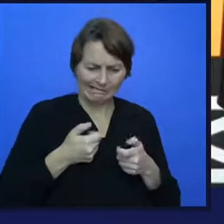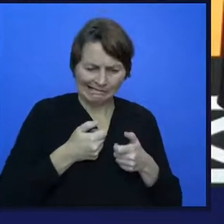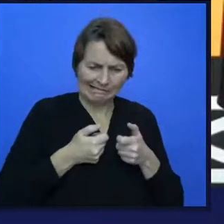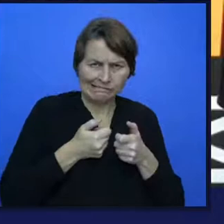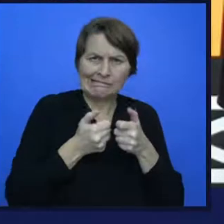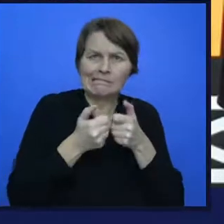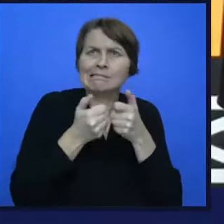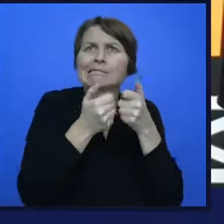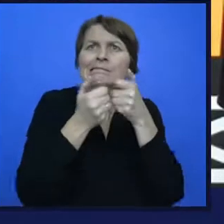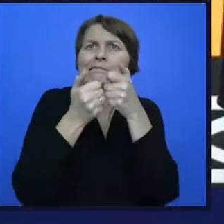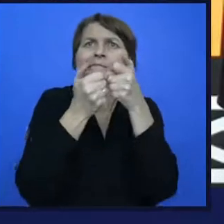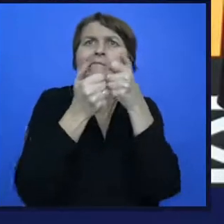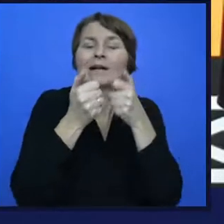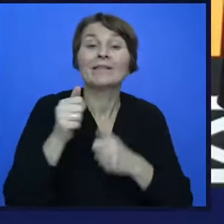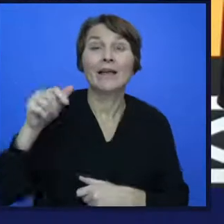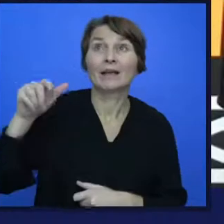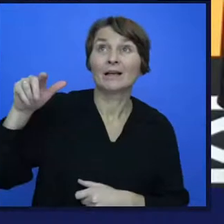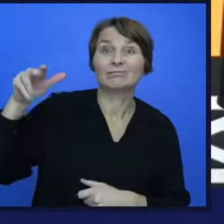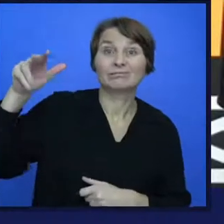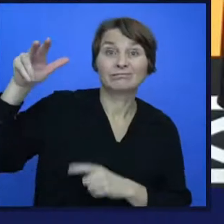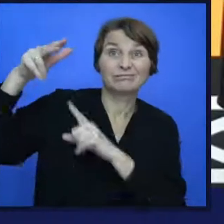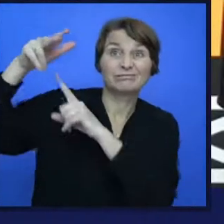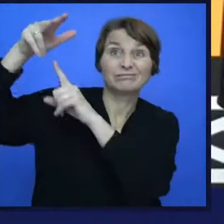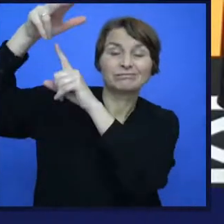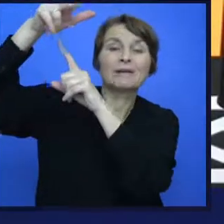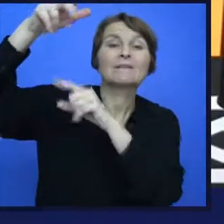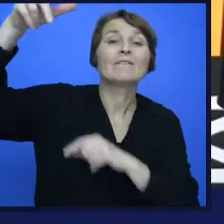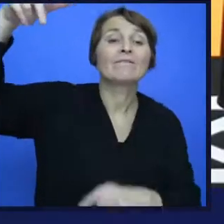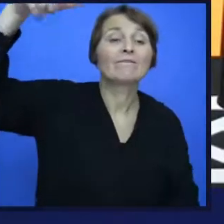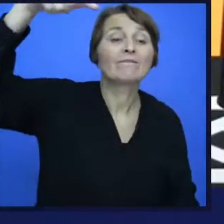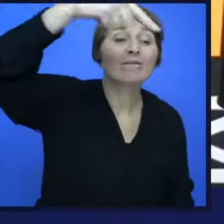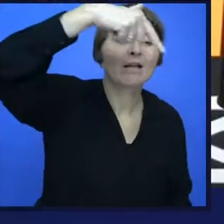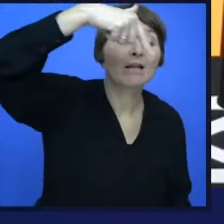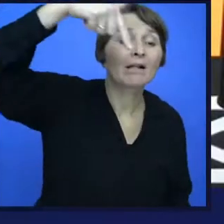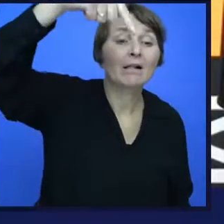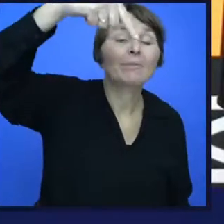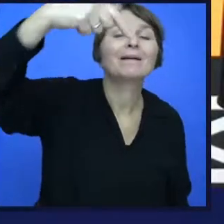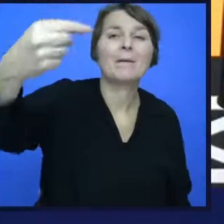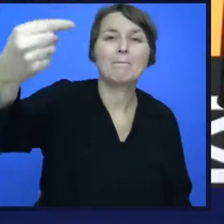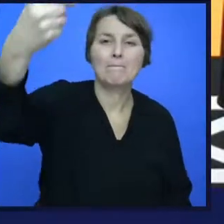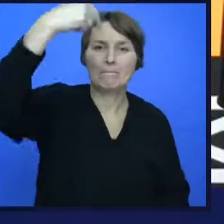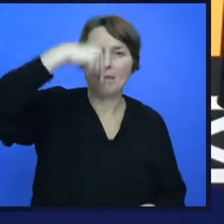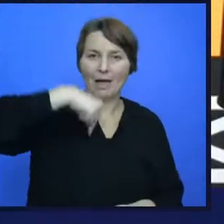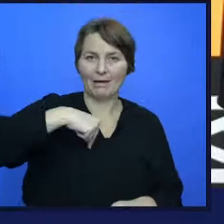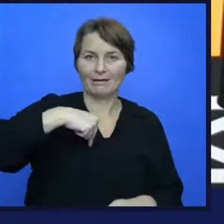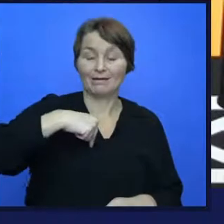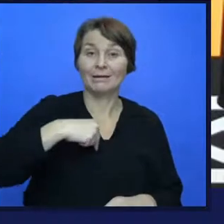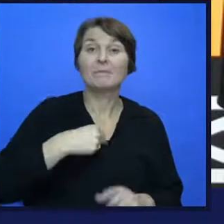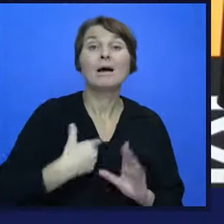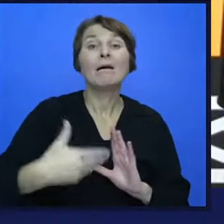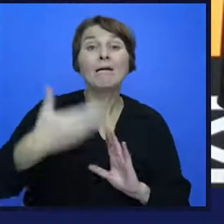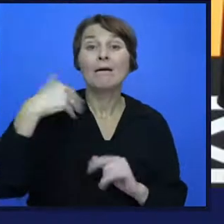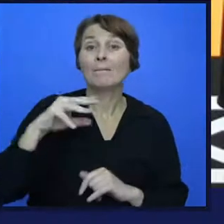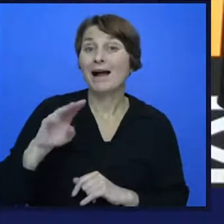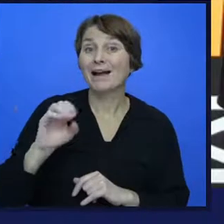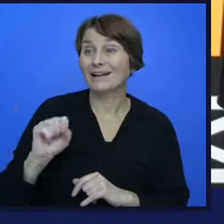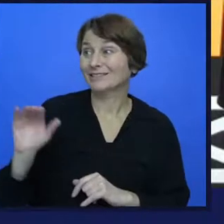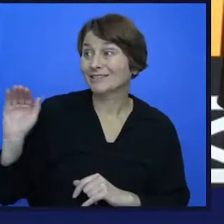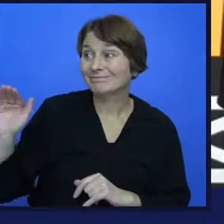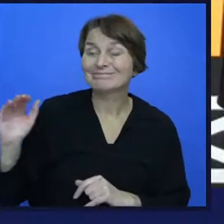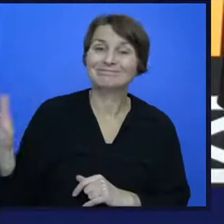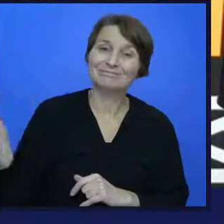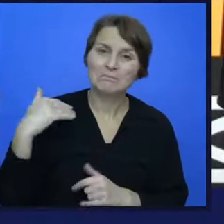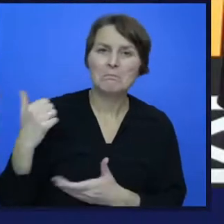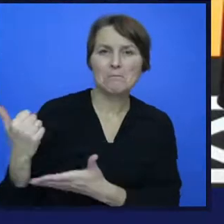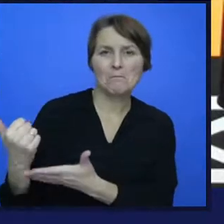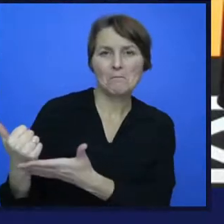the area and then film and then fly back. The initial ask that had come to Microsoft was, we need you to help us with